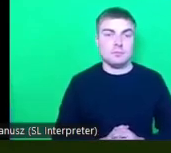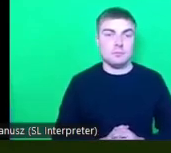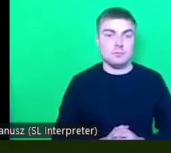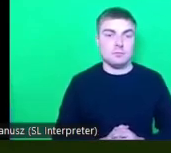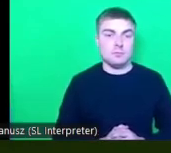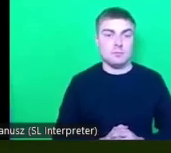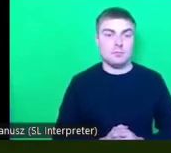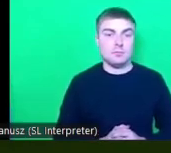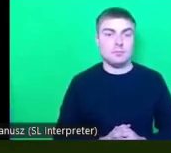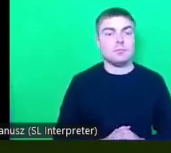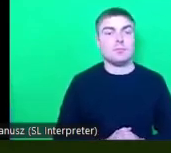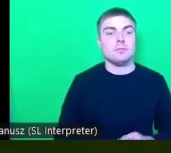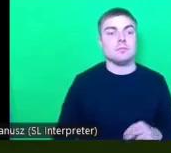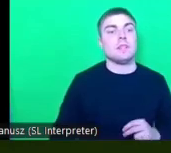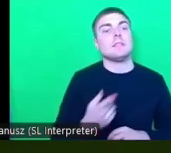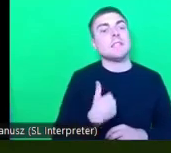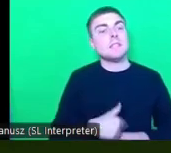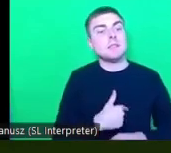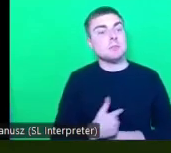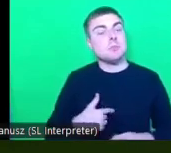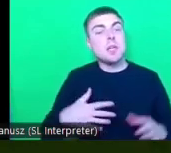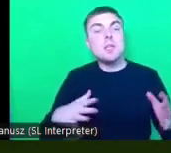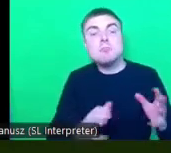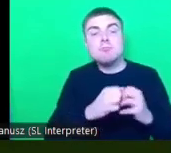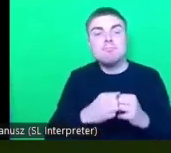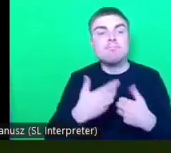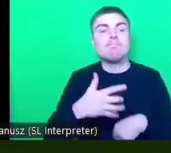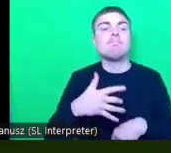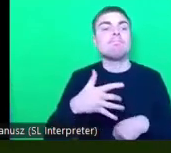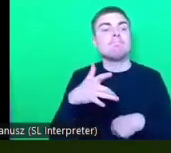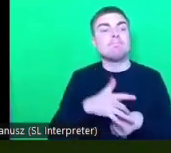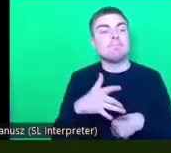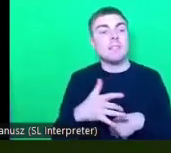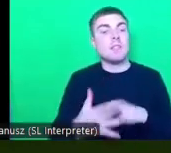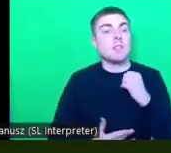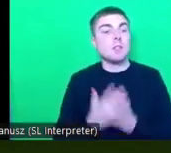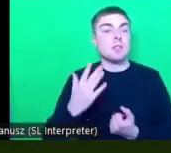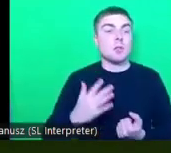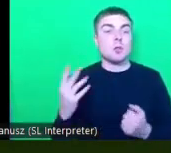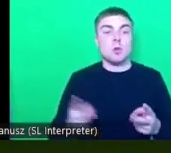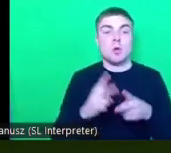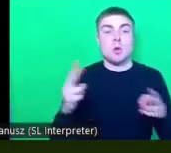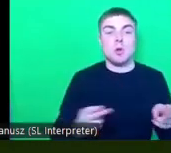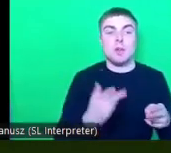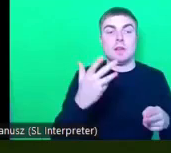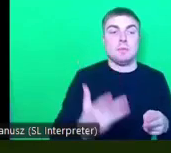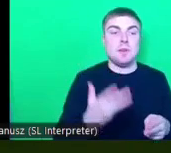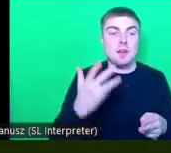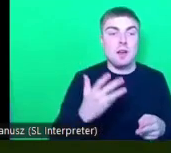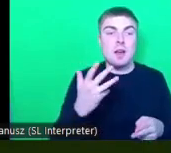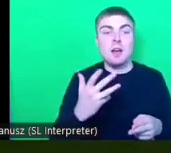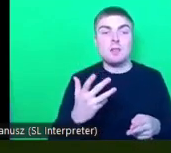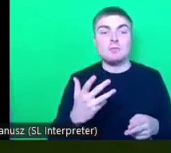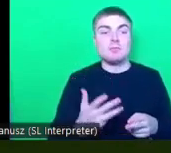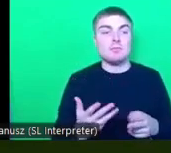investigate and see the harvest 5 years before wolves established, and then the wolves actually established here between year 5 and